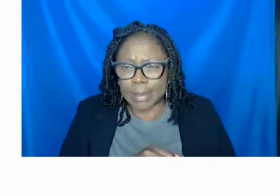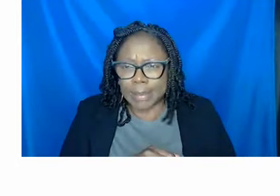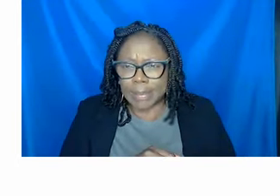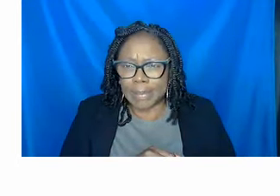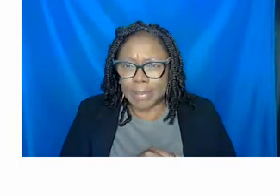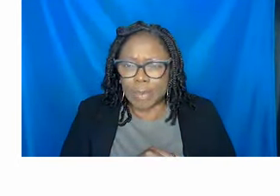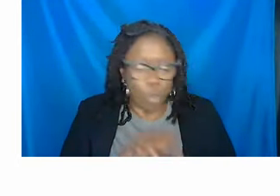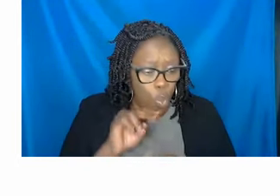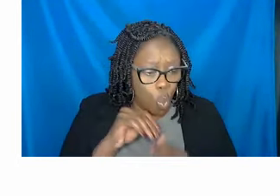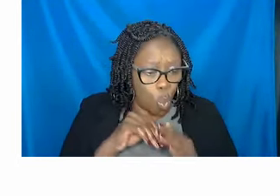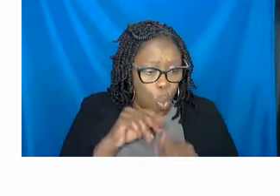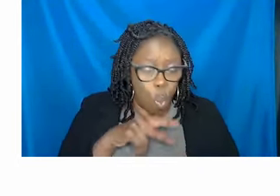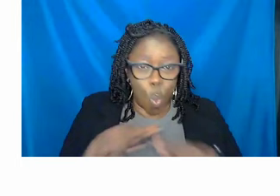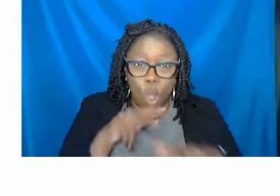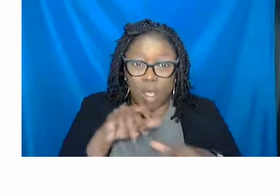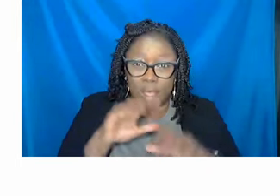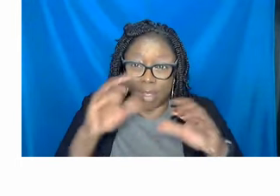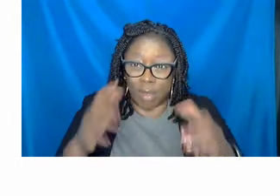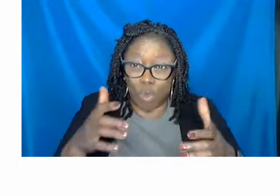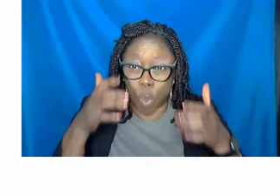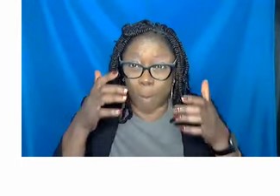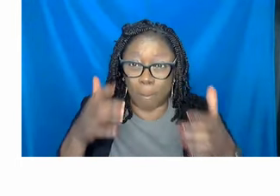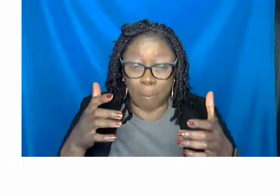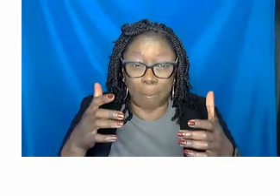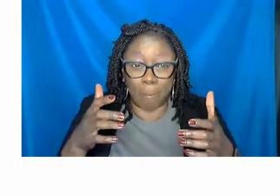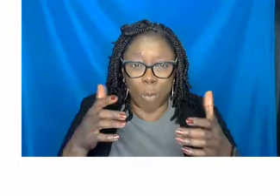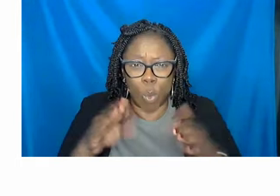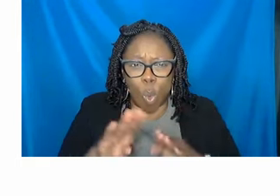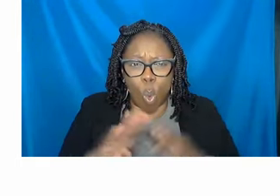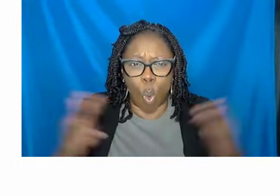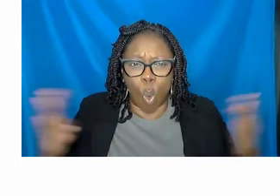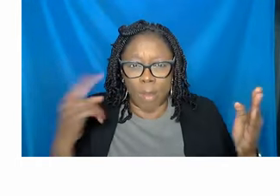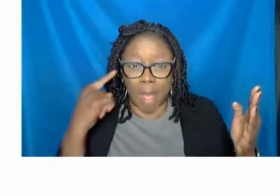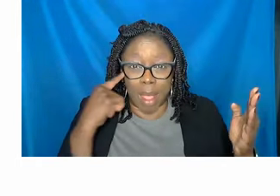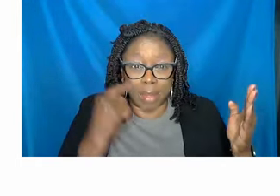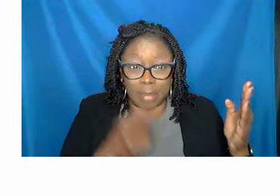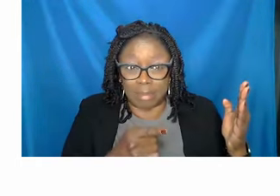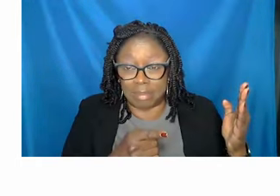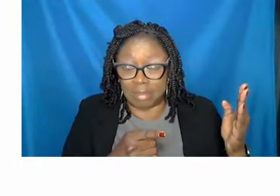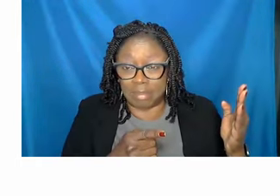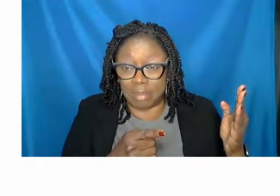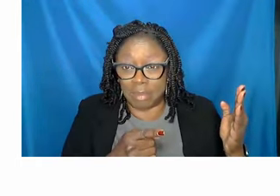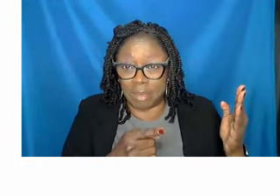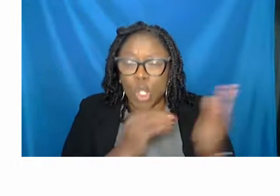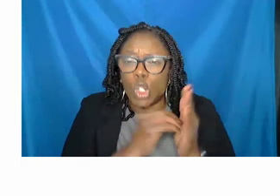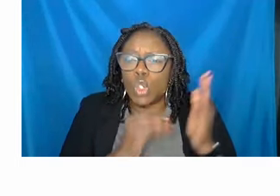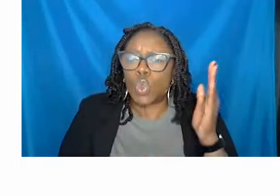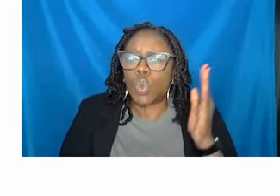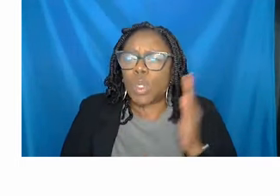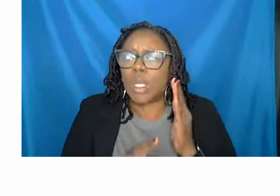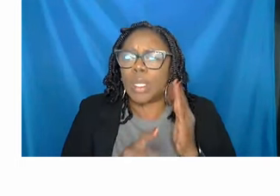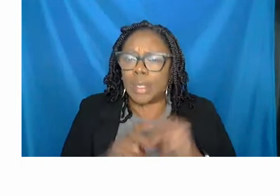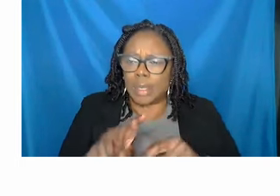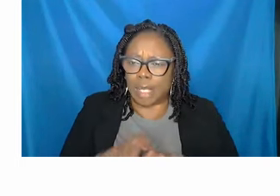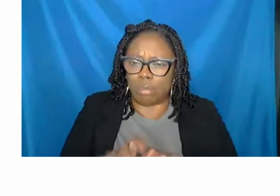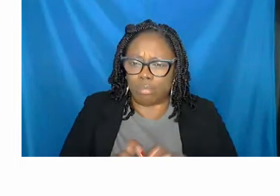Do you walk into that classroom, right, with an open mind? When that student comes in and sits down